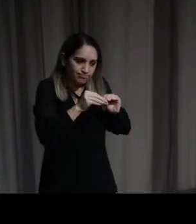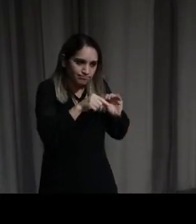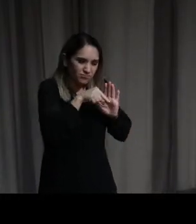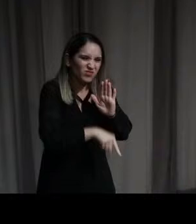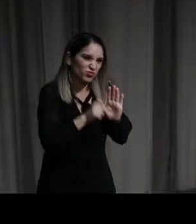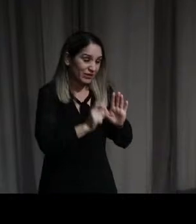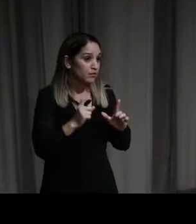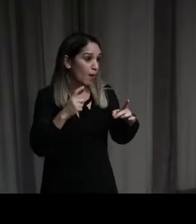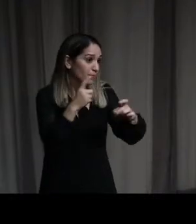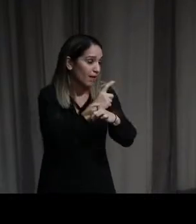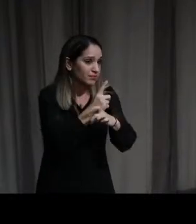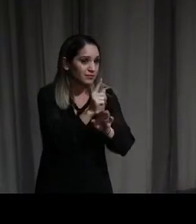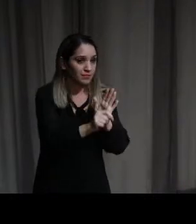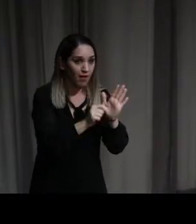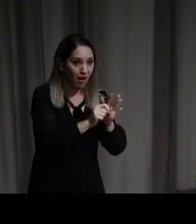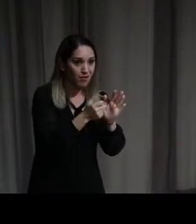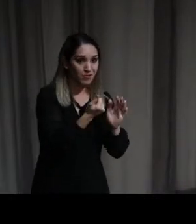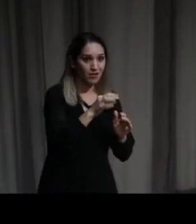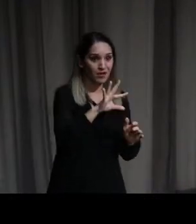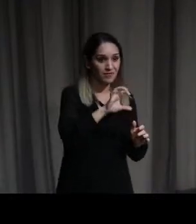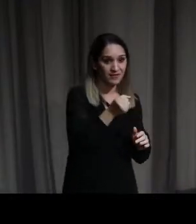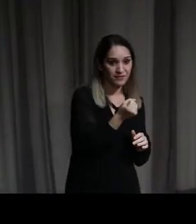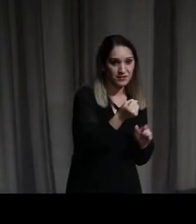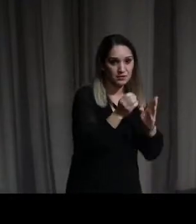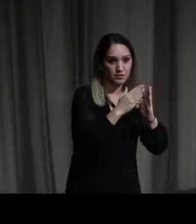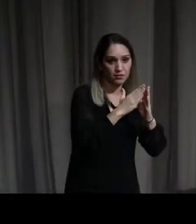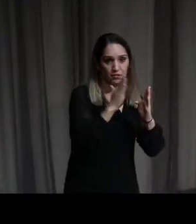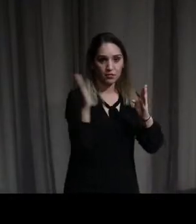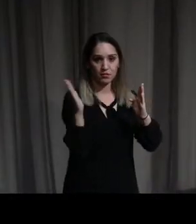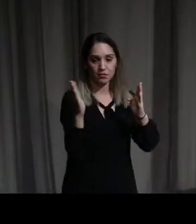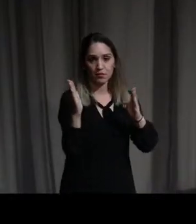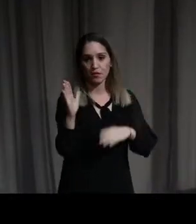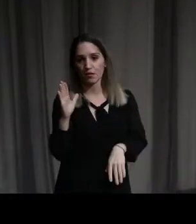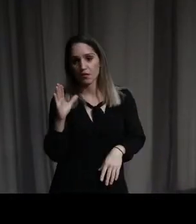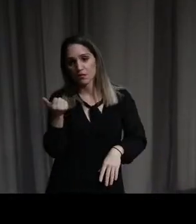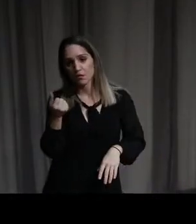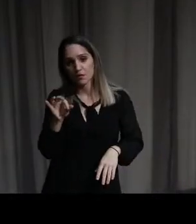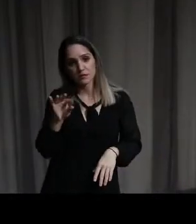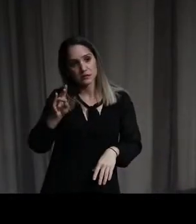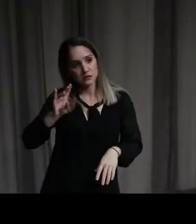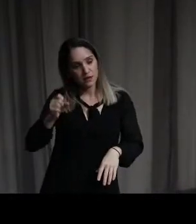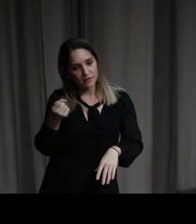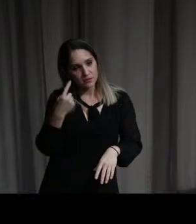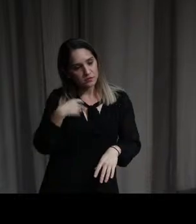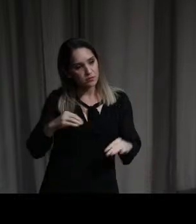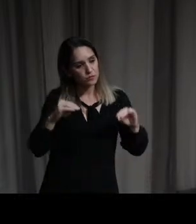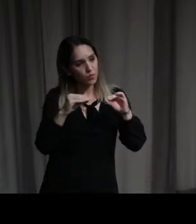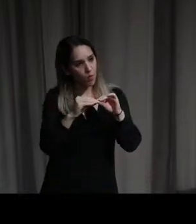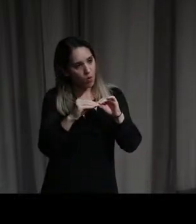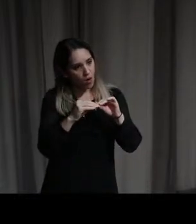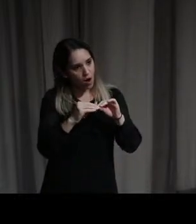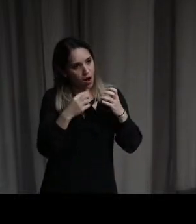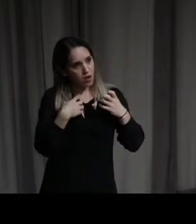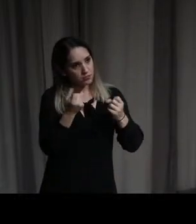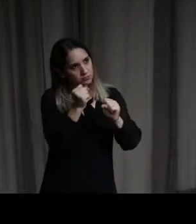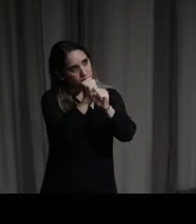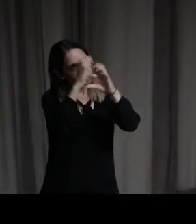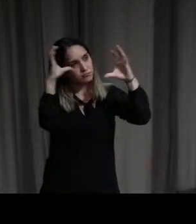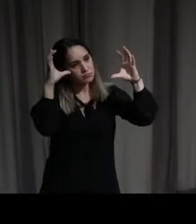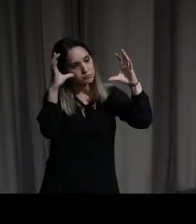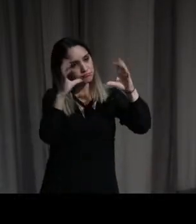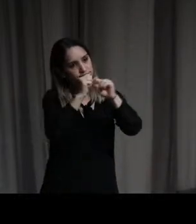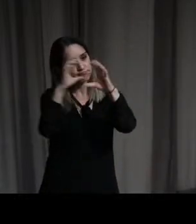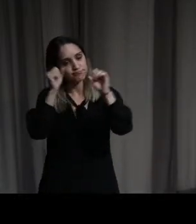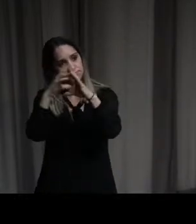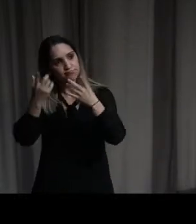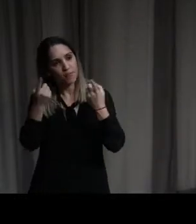on between 1959 and 1970, that I think would help contextualize a bit these paintings